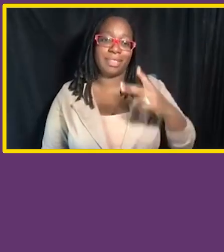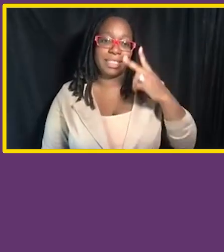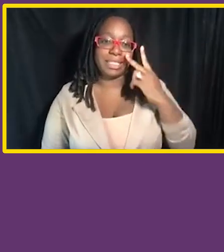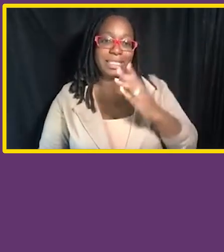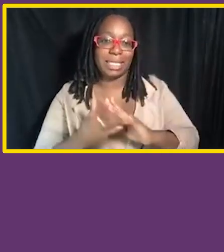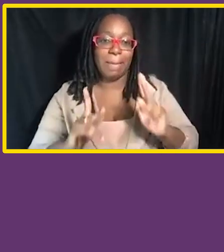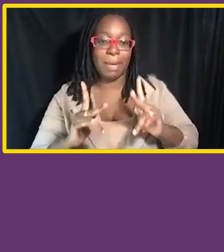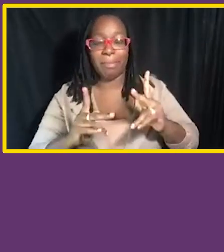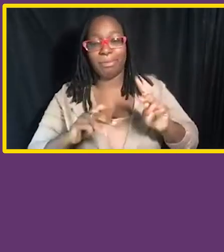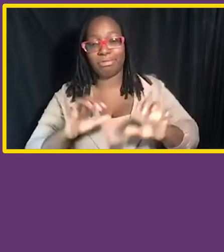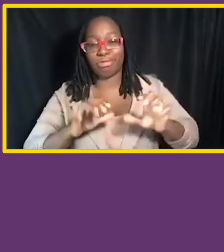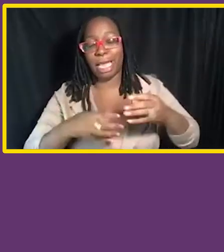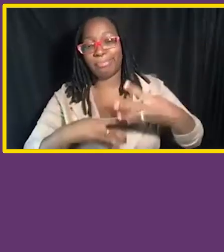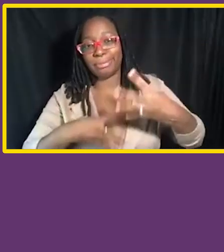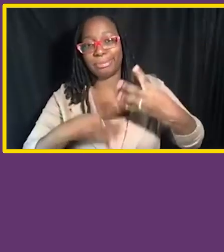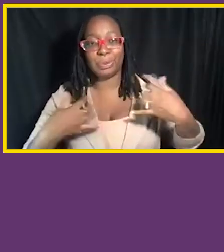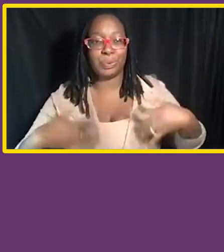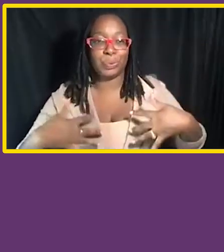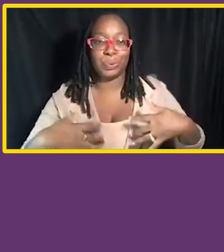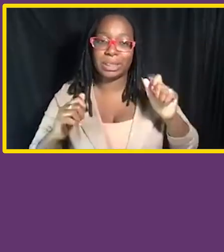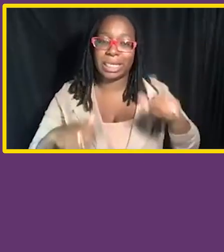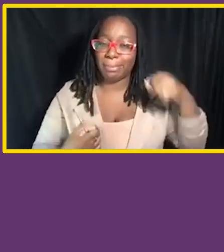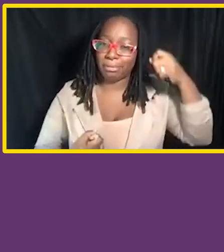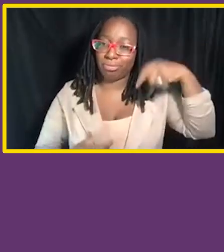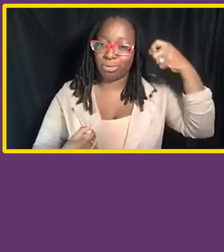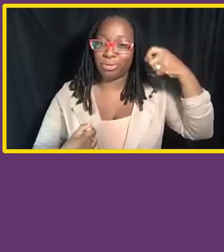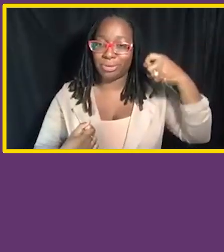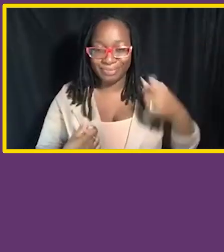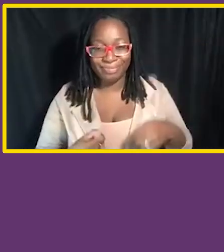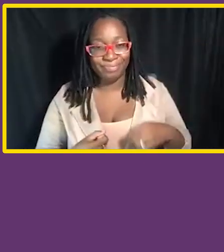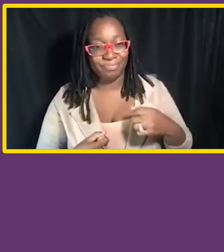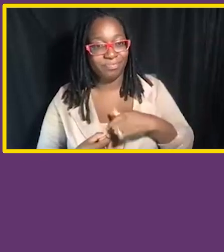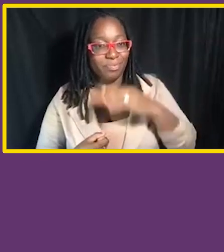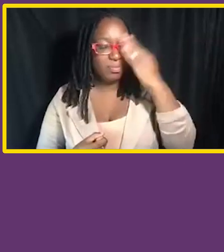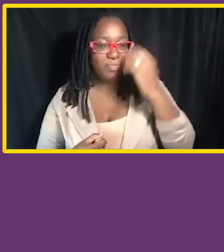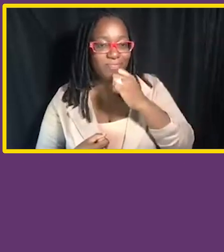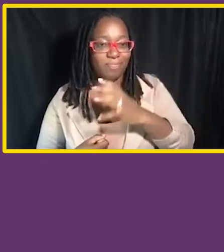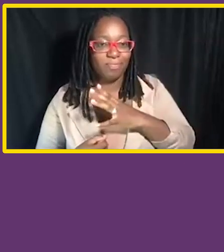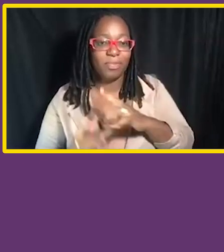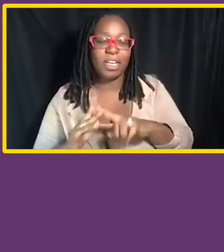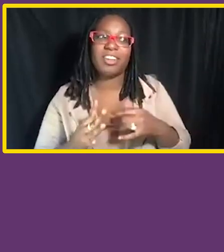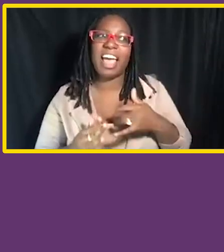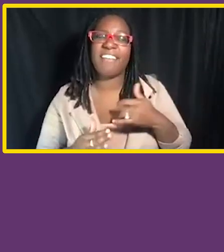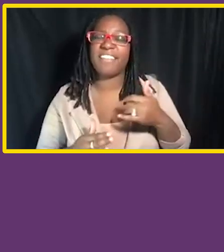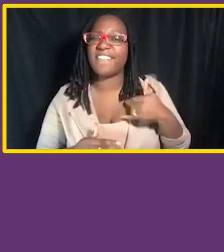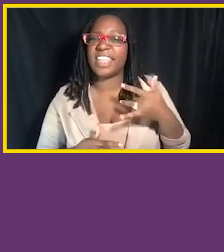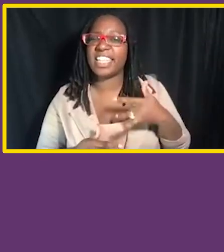window, this can be triggering. And, you know, as a Black woman, I think I only started having feelings like 3 years